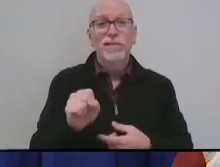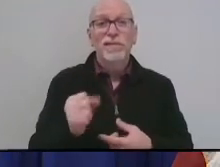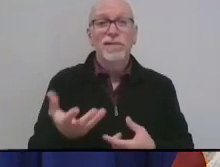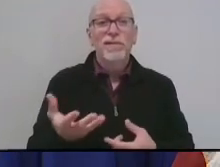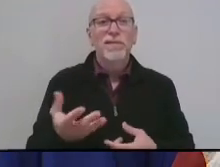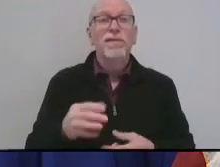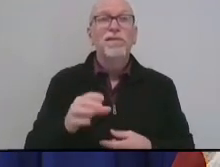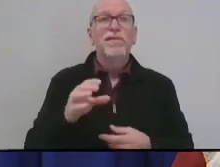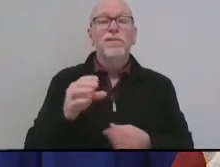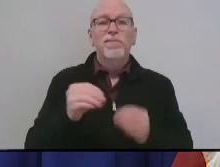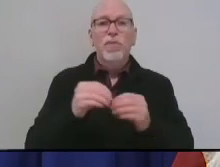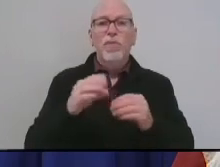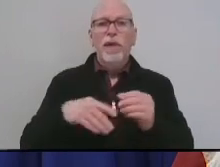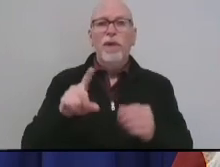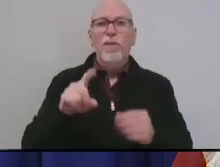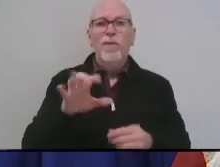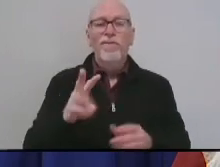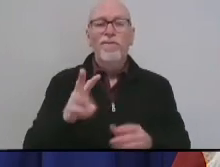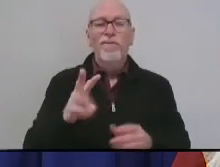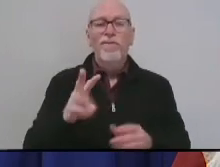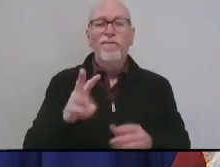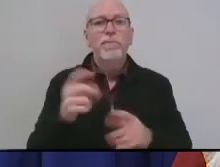yes, these numbers are coming